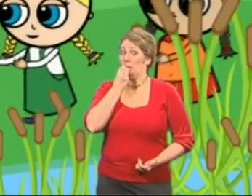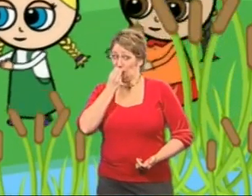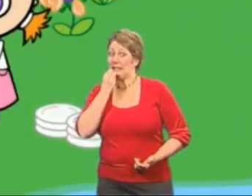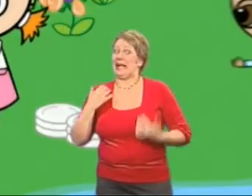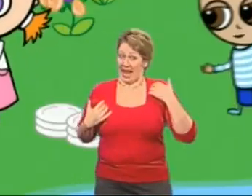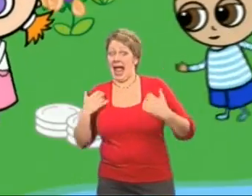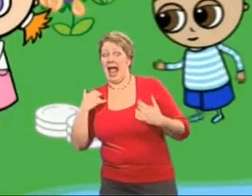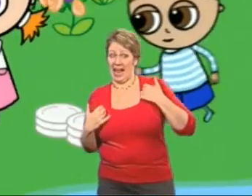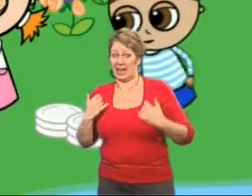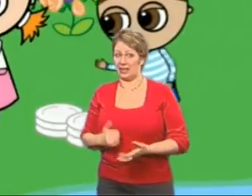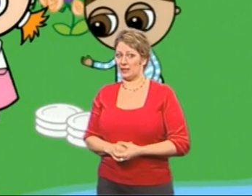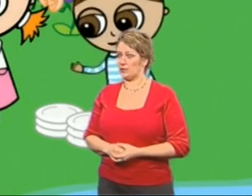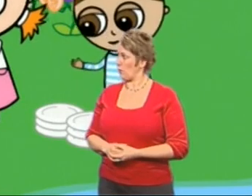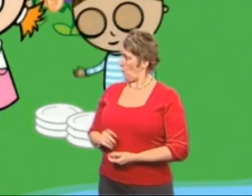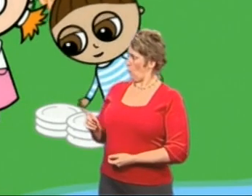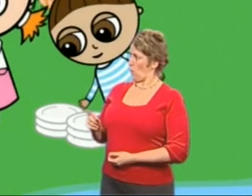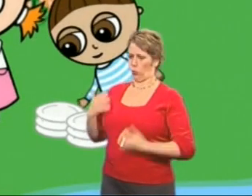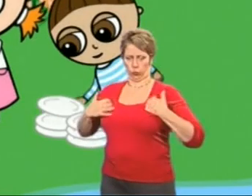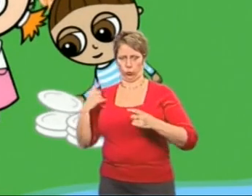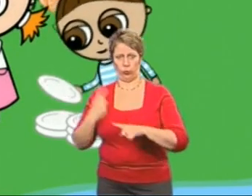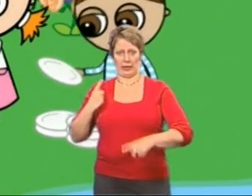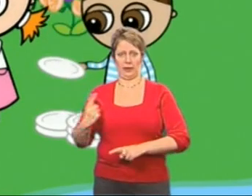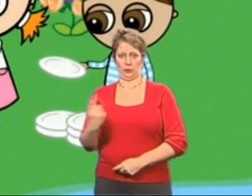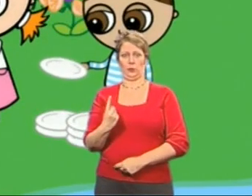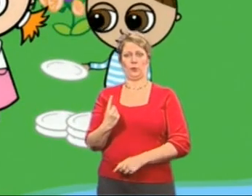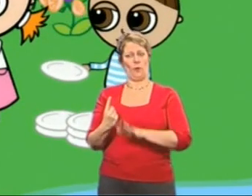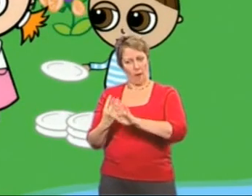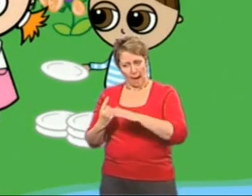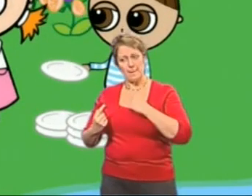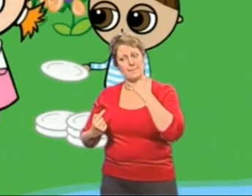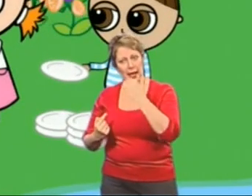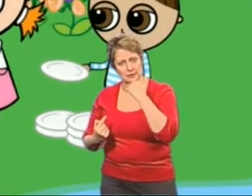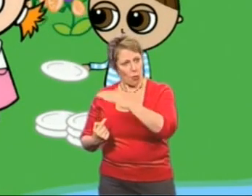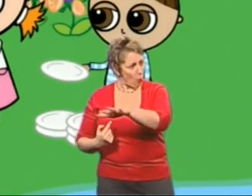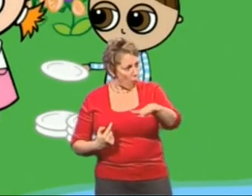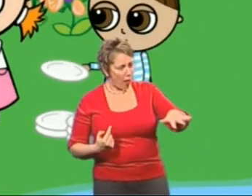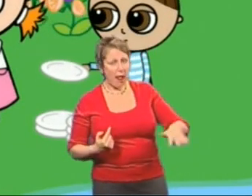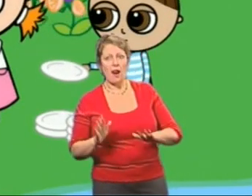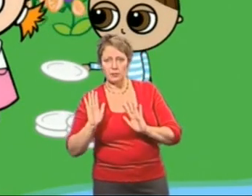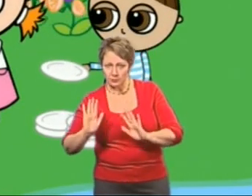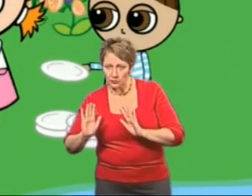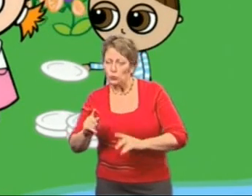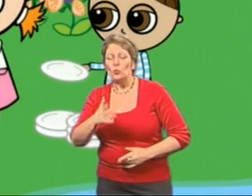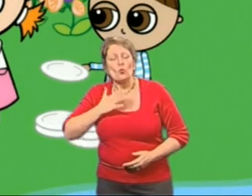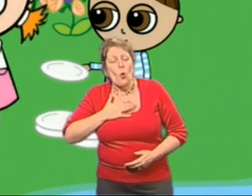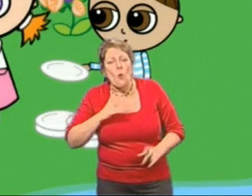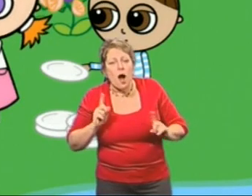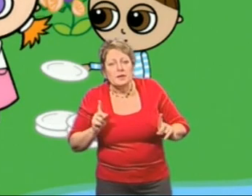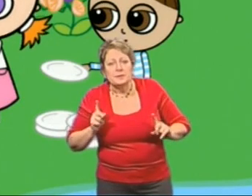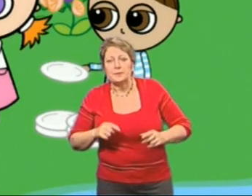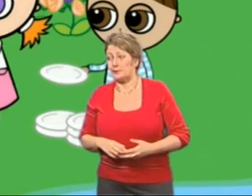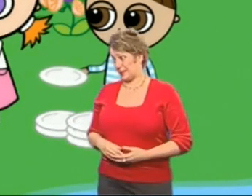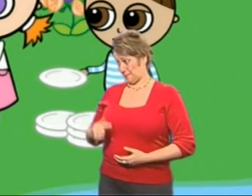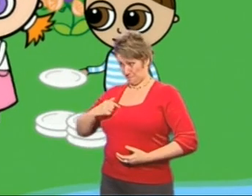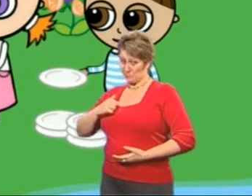Yay! You're keen, Jess. Don't worry, there's plenty for everyone. What would you like? Can I